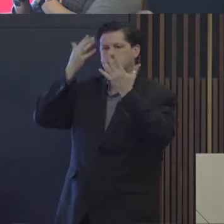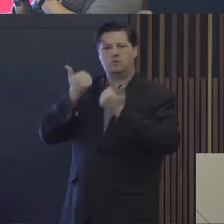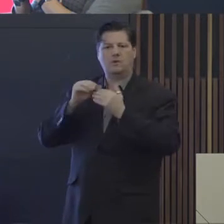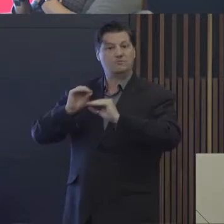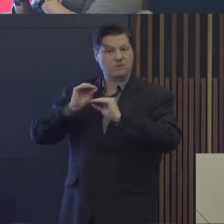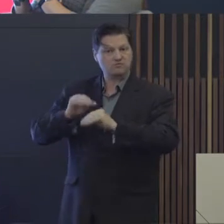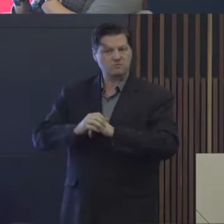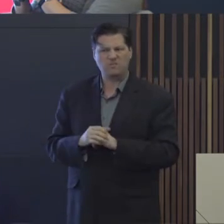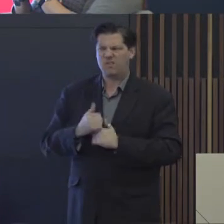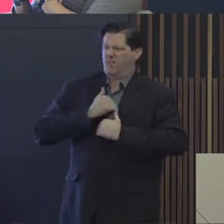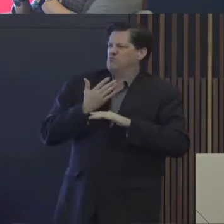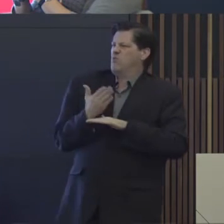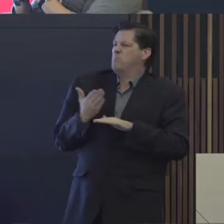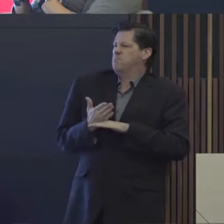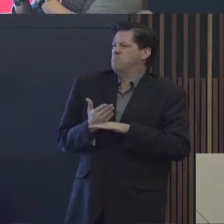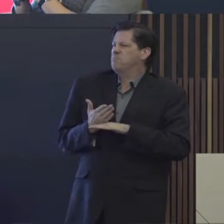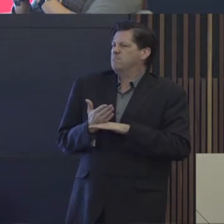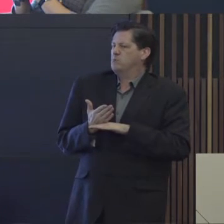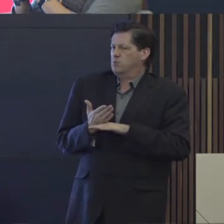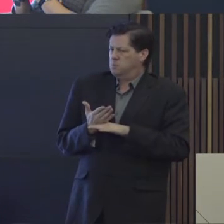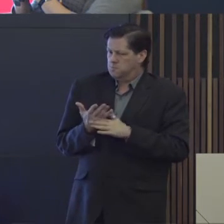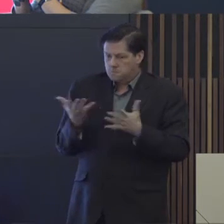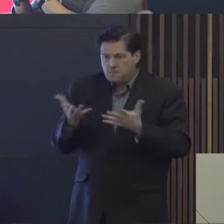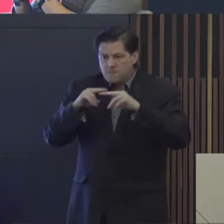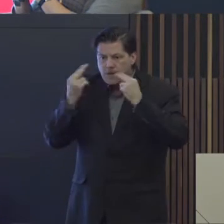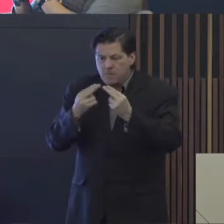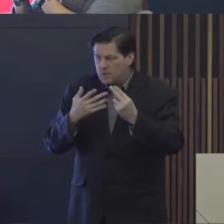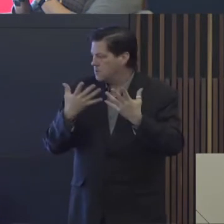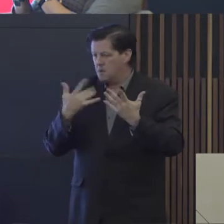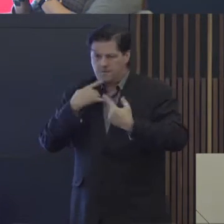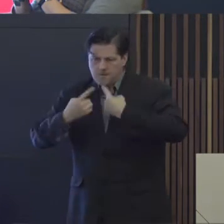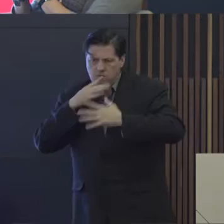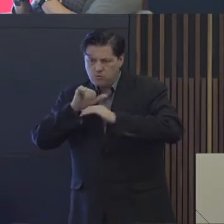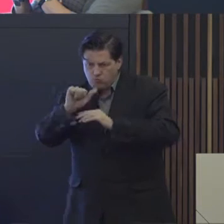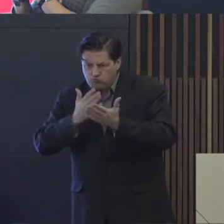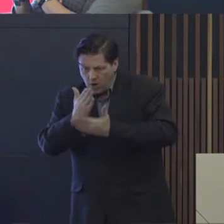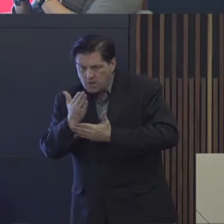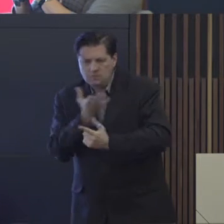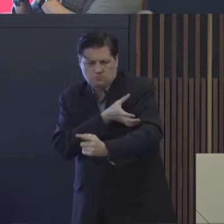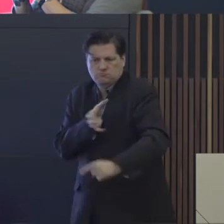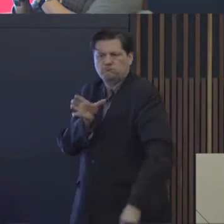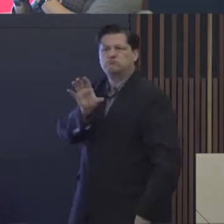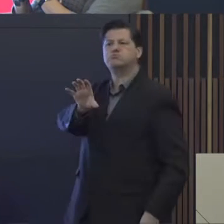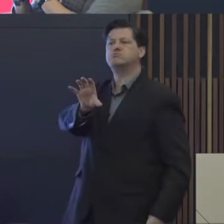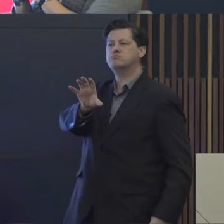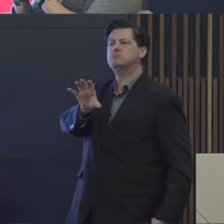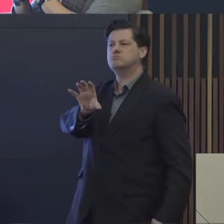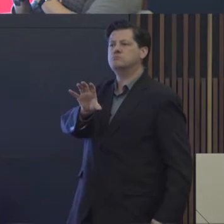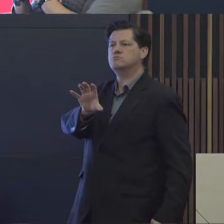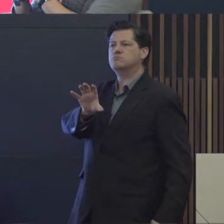in empowering families with information about their rights, and